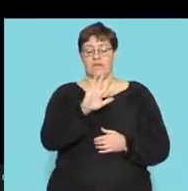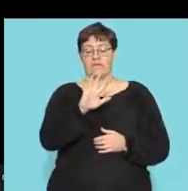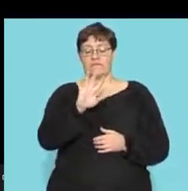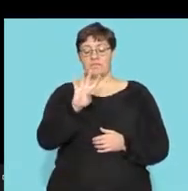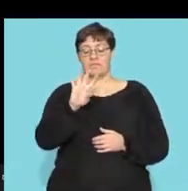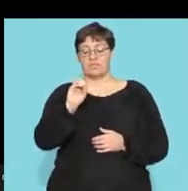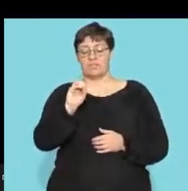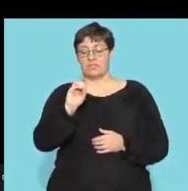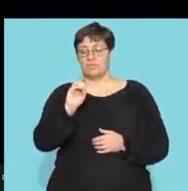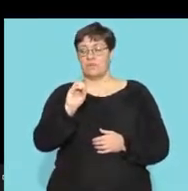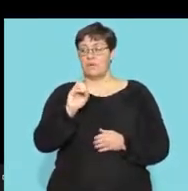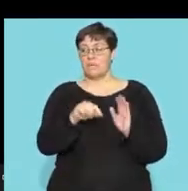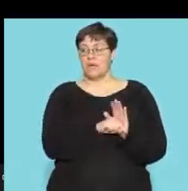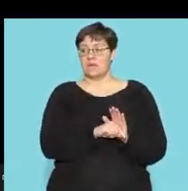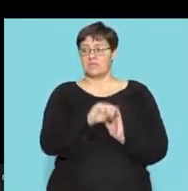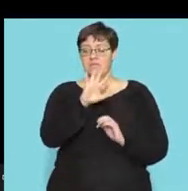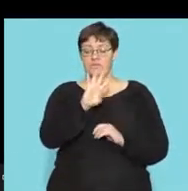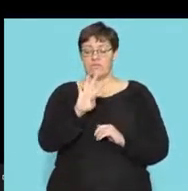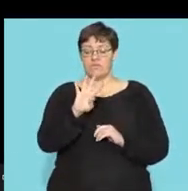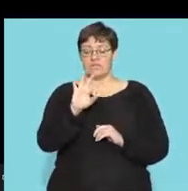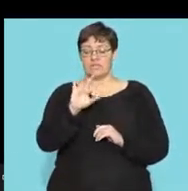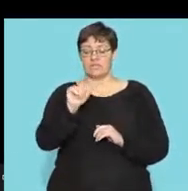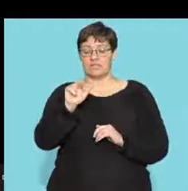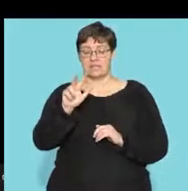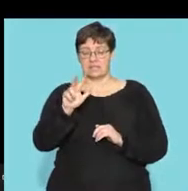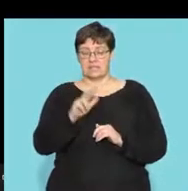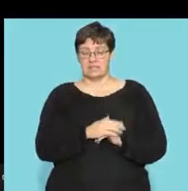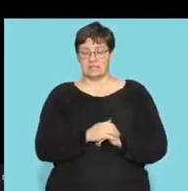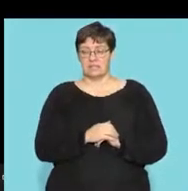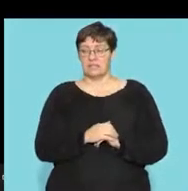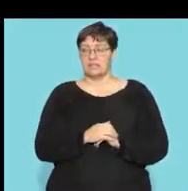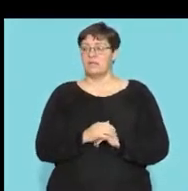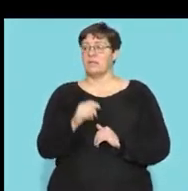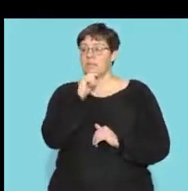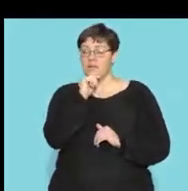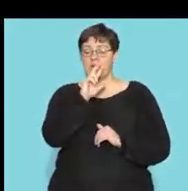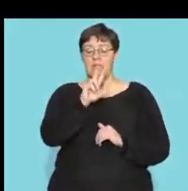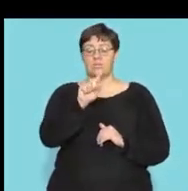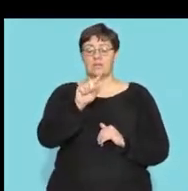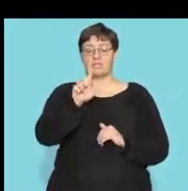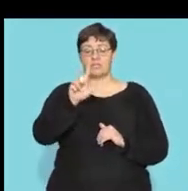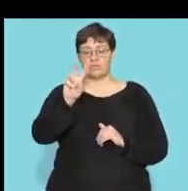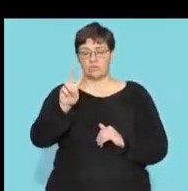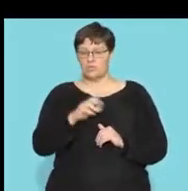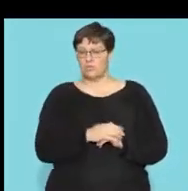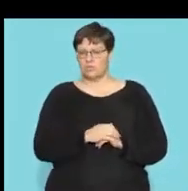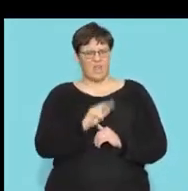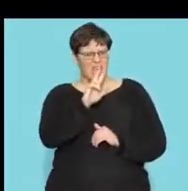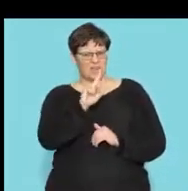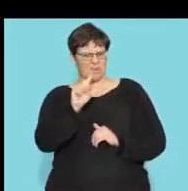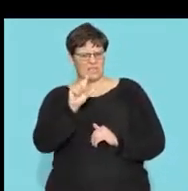62,540 minus 54,368. Obviously, the 8172. What is the